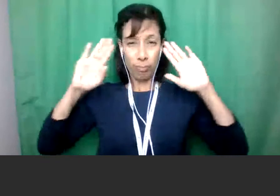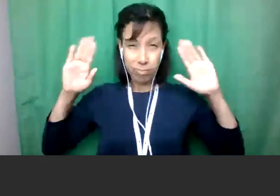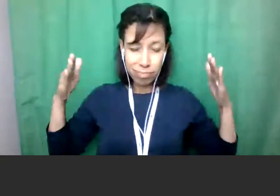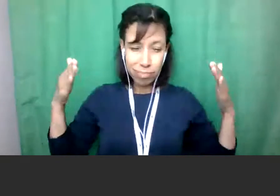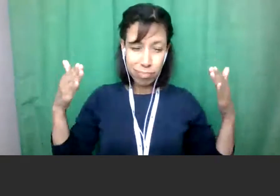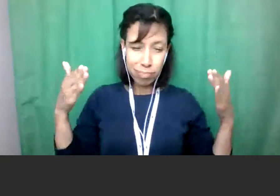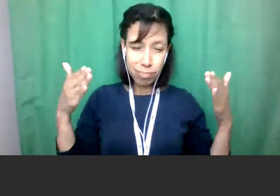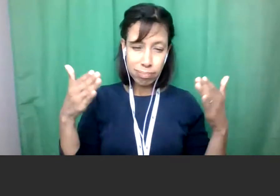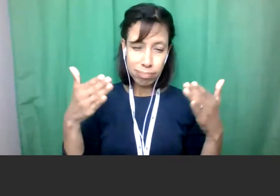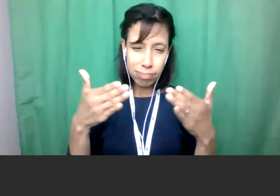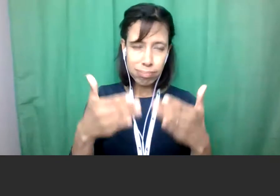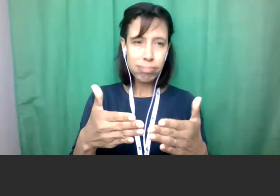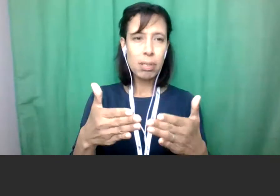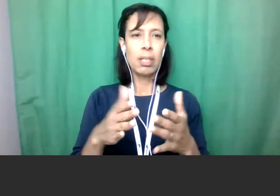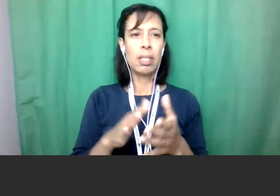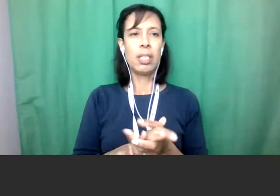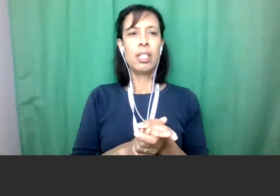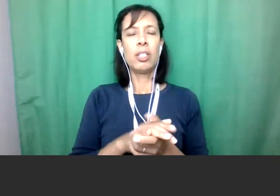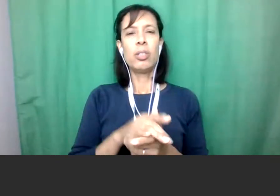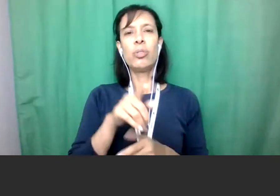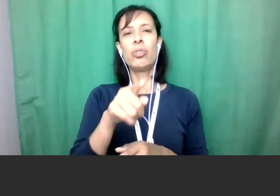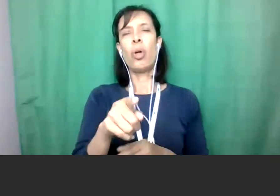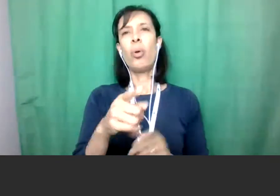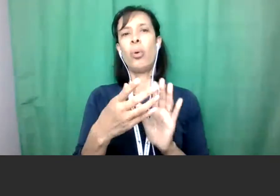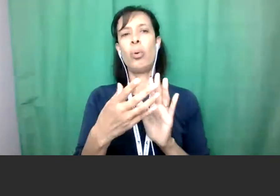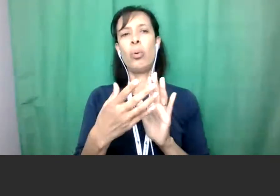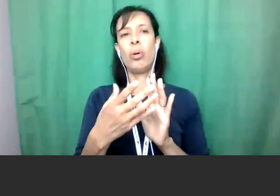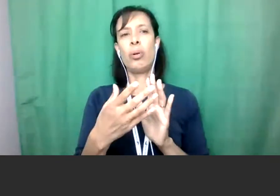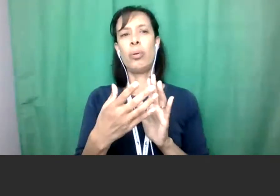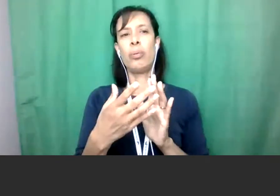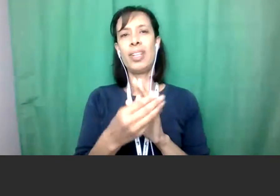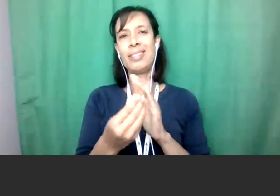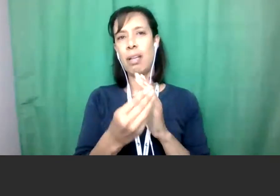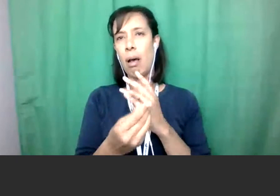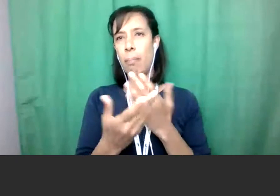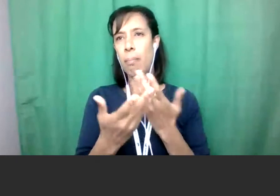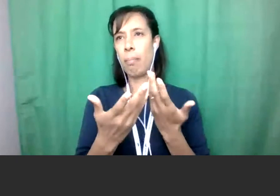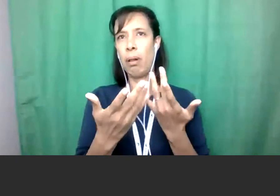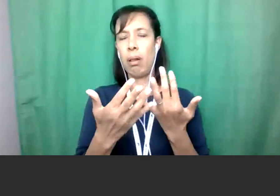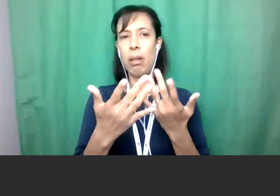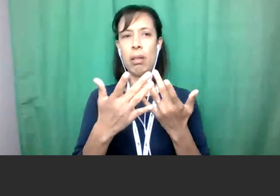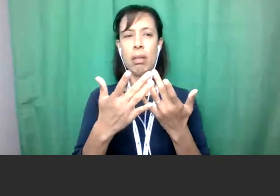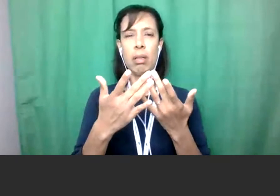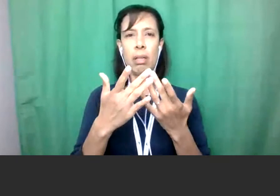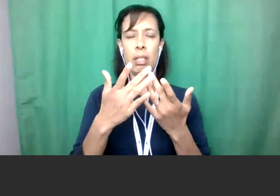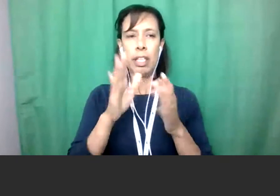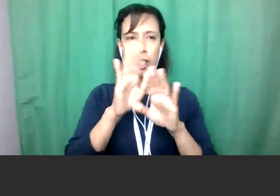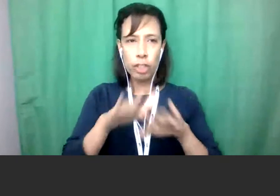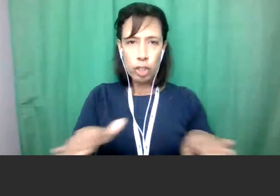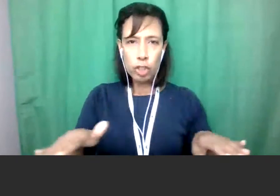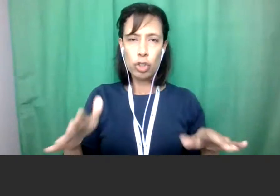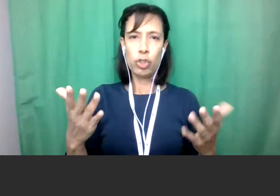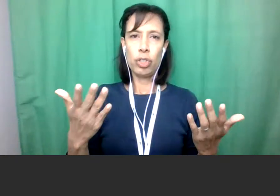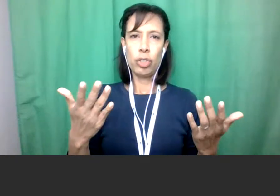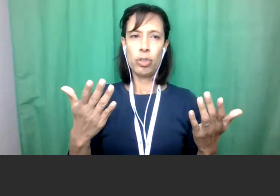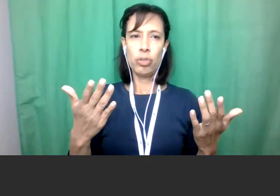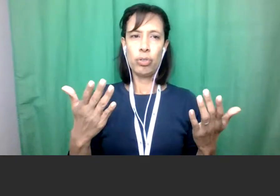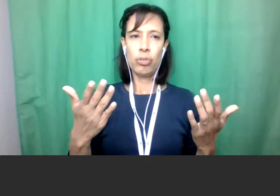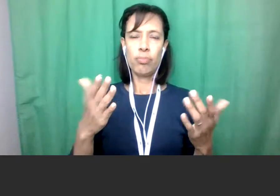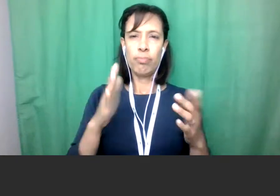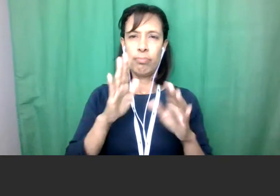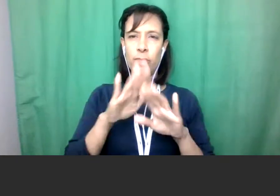into children's experience of, or children's attitudes, or children's perceptions of the early years environment is too